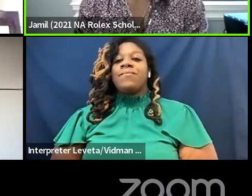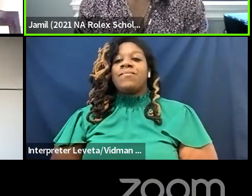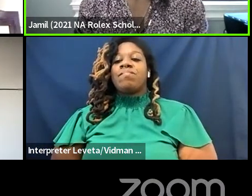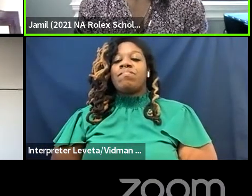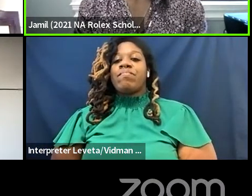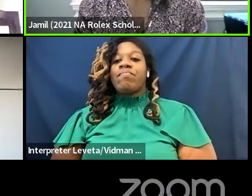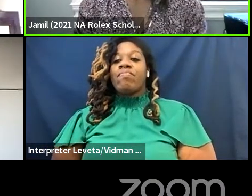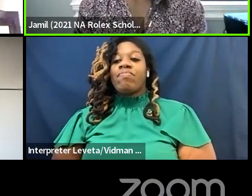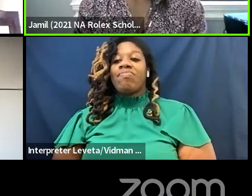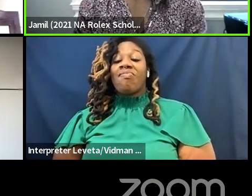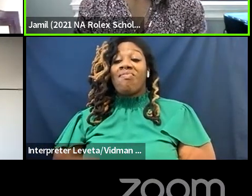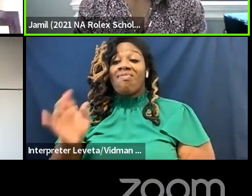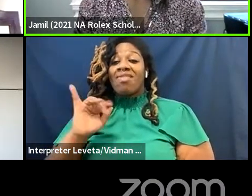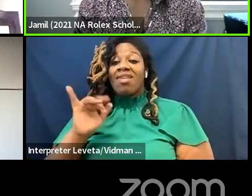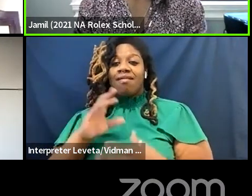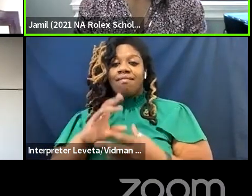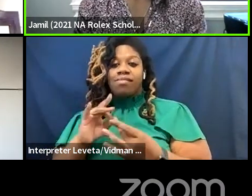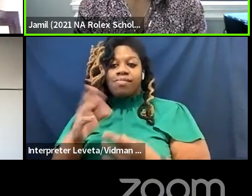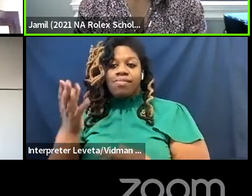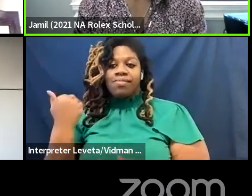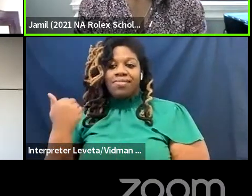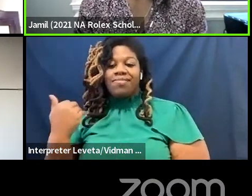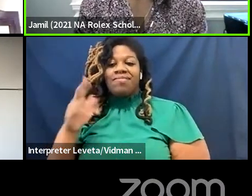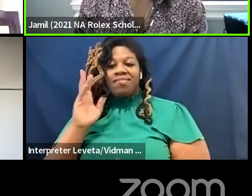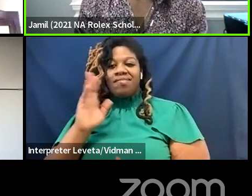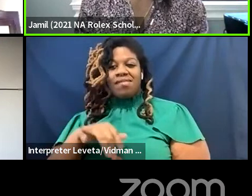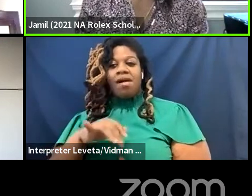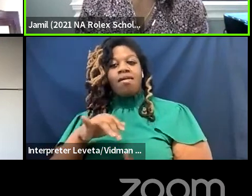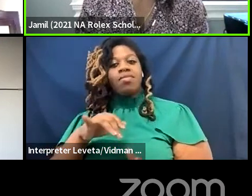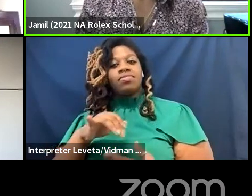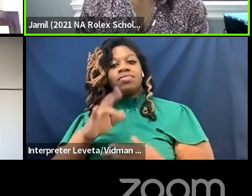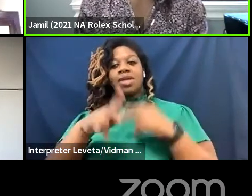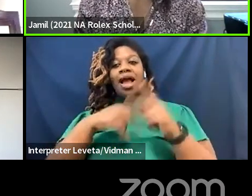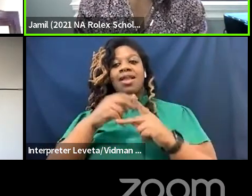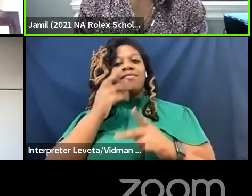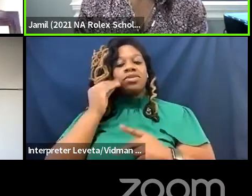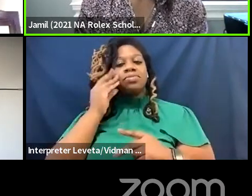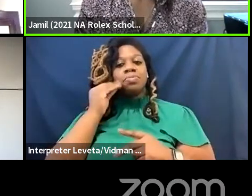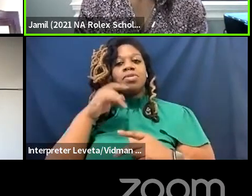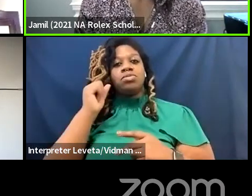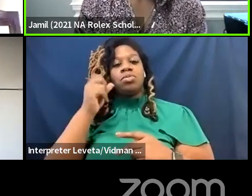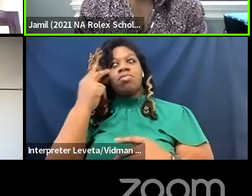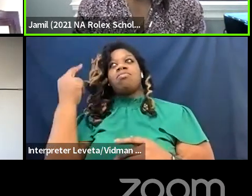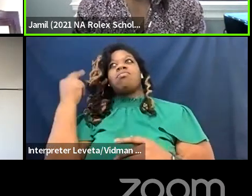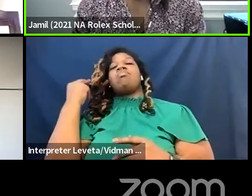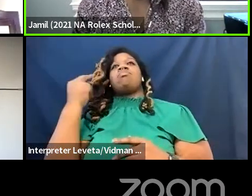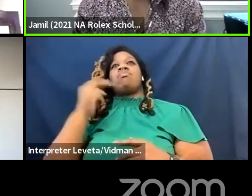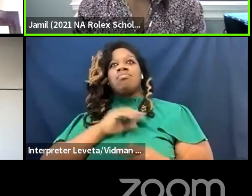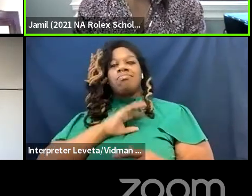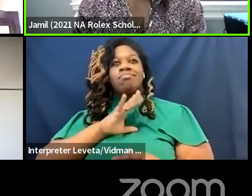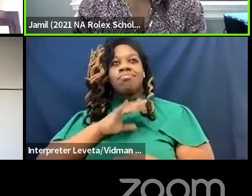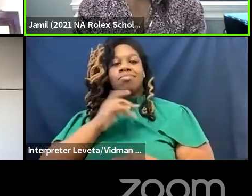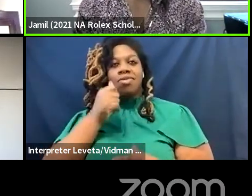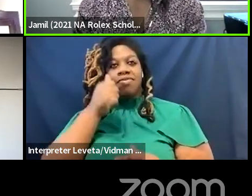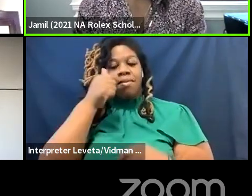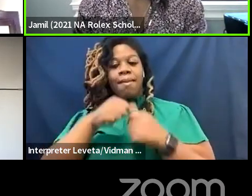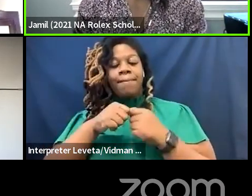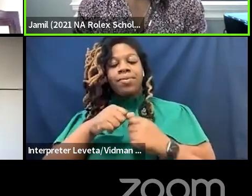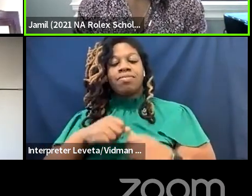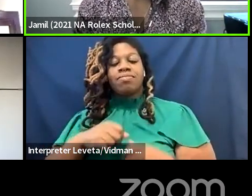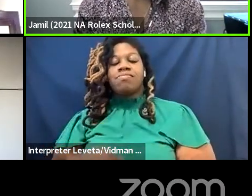And like I said, those are the things that end up being the most enriching in your life, or at least one of the most enriching.